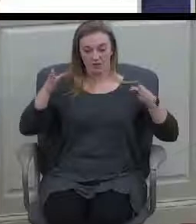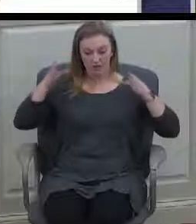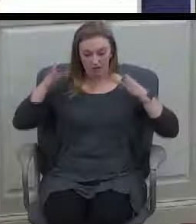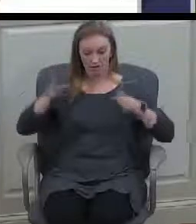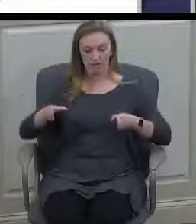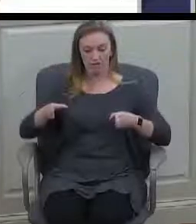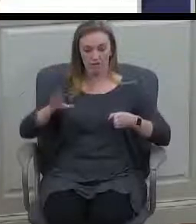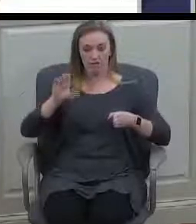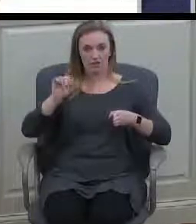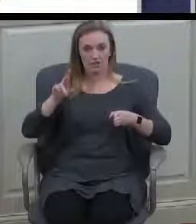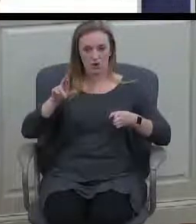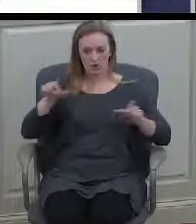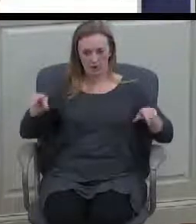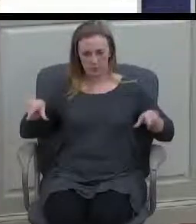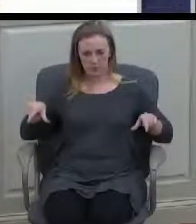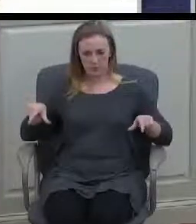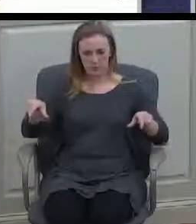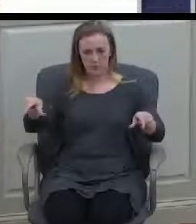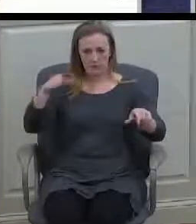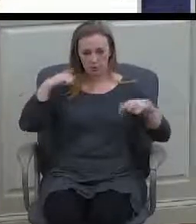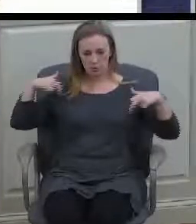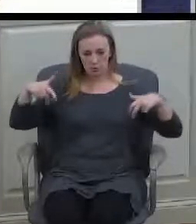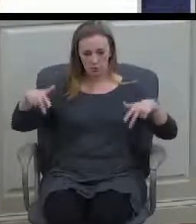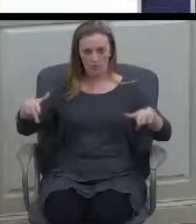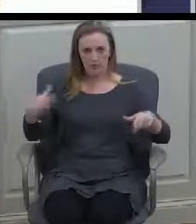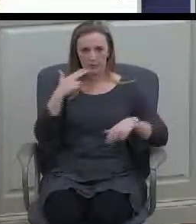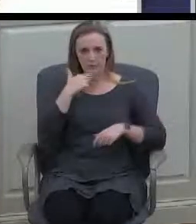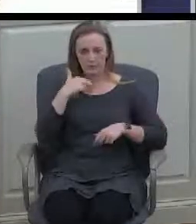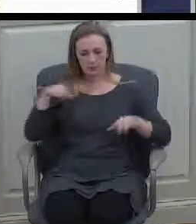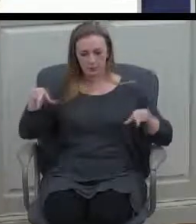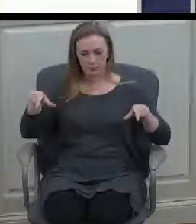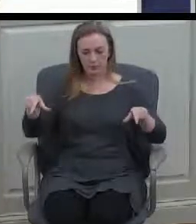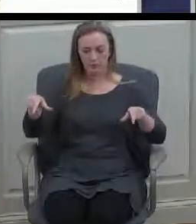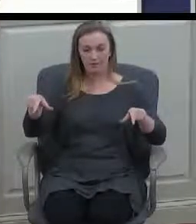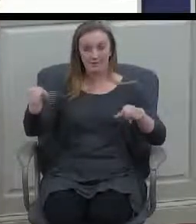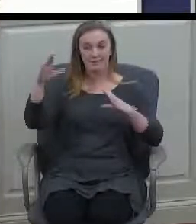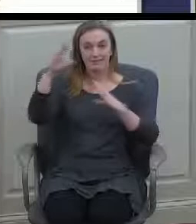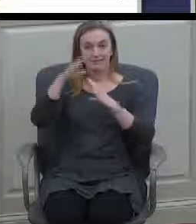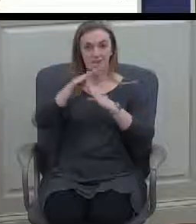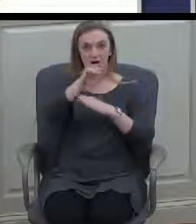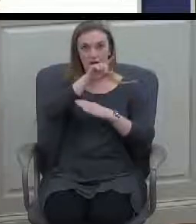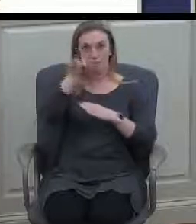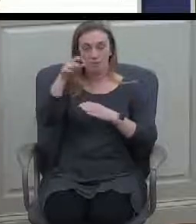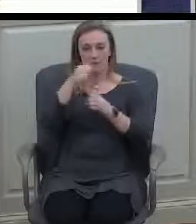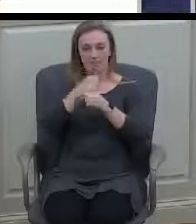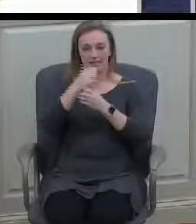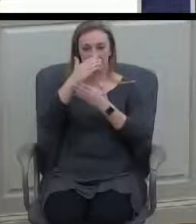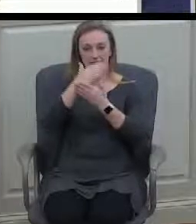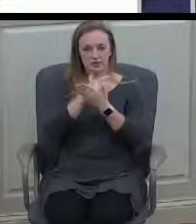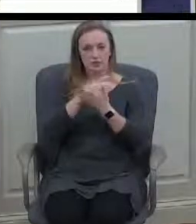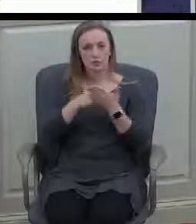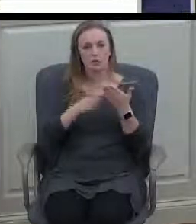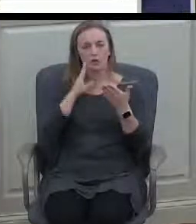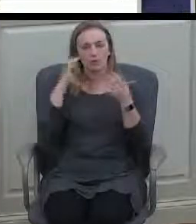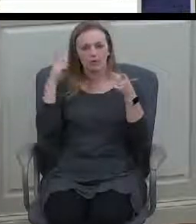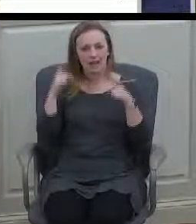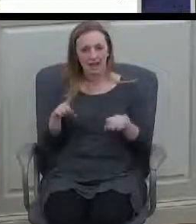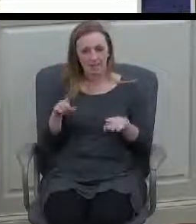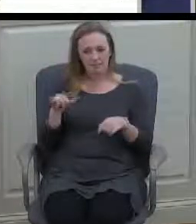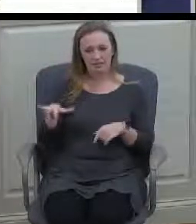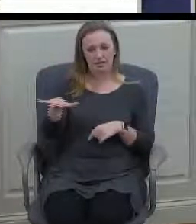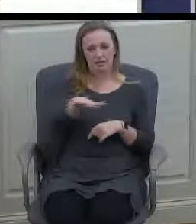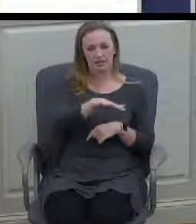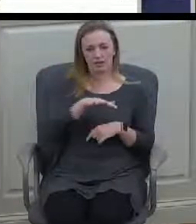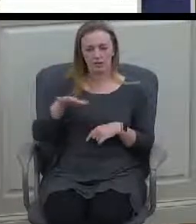of space for pedestrians. But up at the top, I created a list of what would happen within this space. So you have